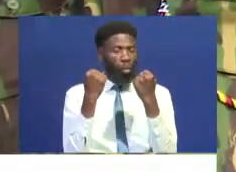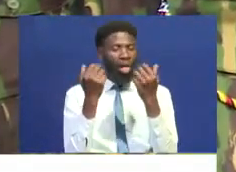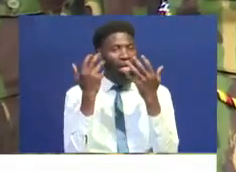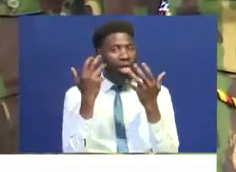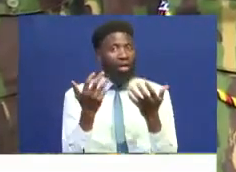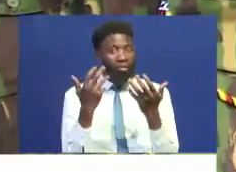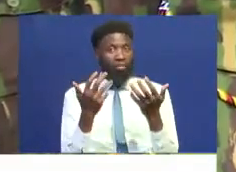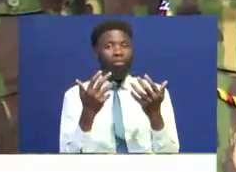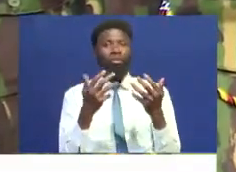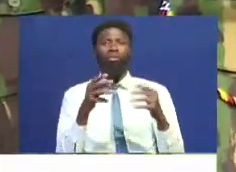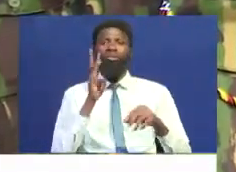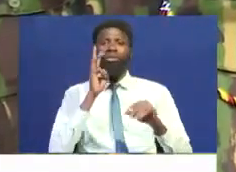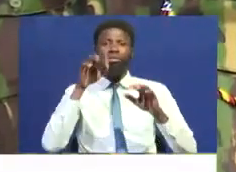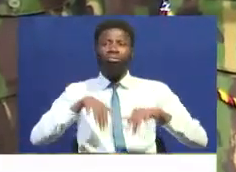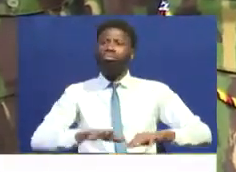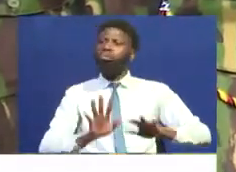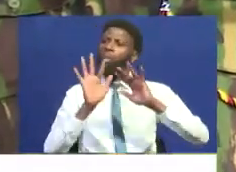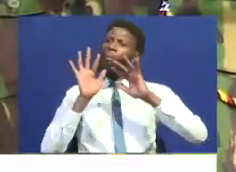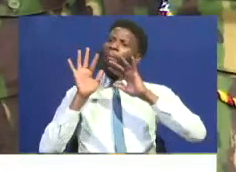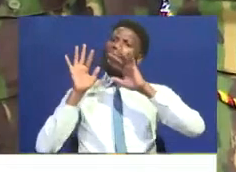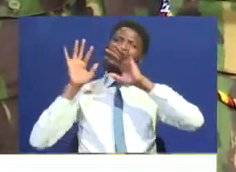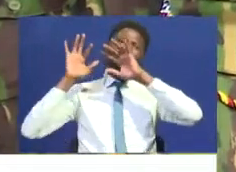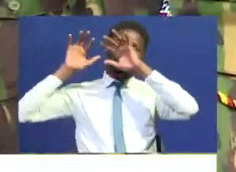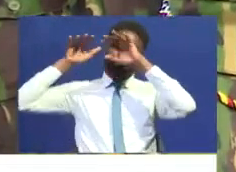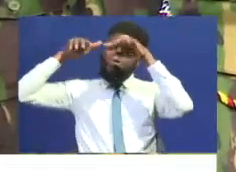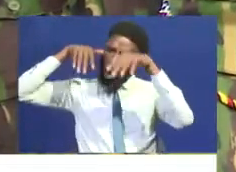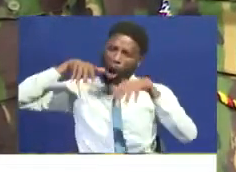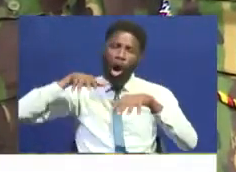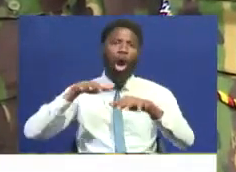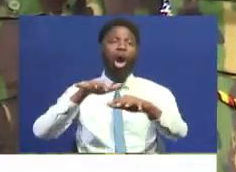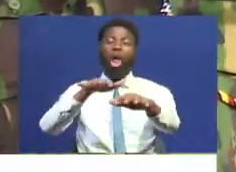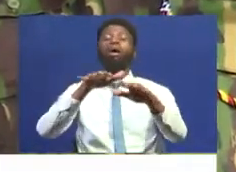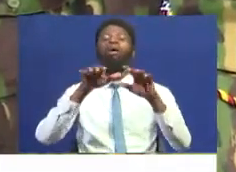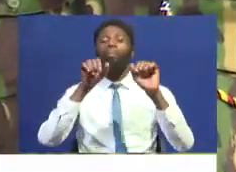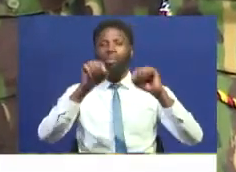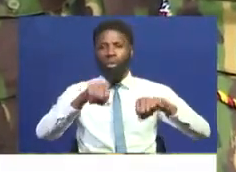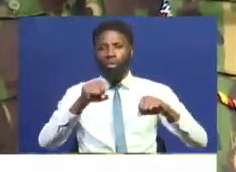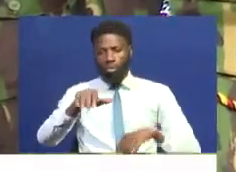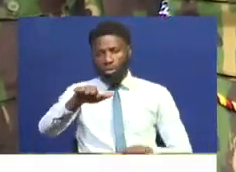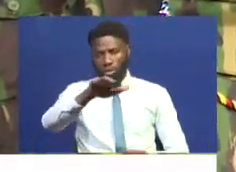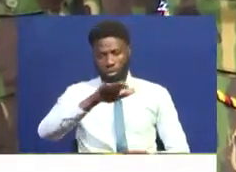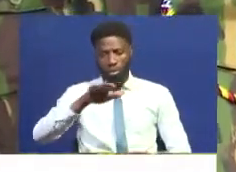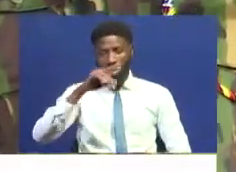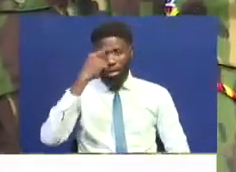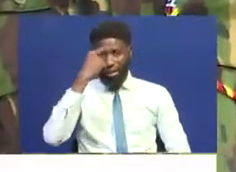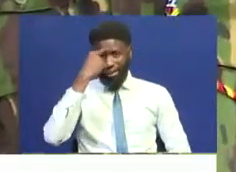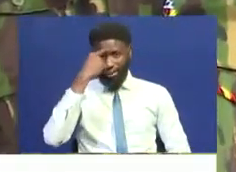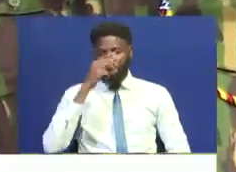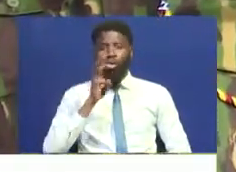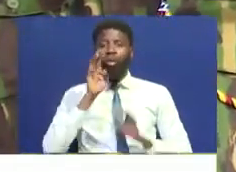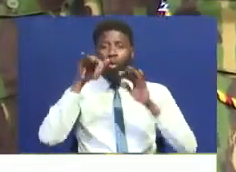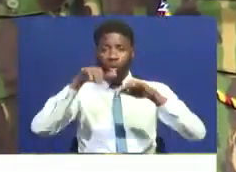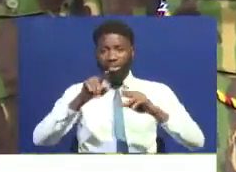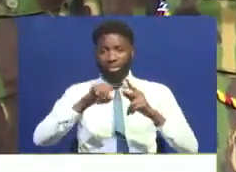waves potentially exceeding 2 meters high are predicted in the Indian Ocean from today till